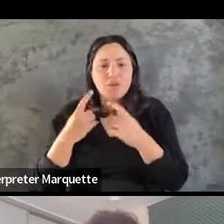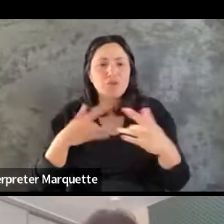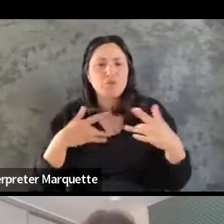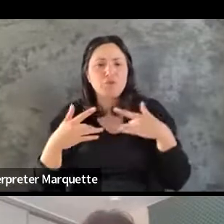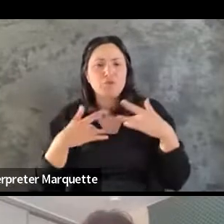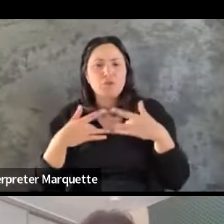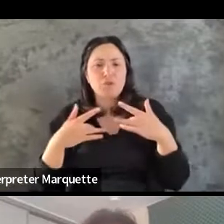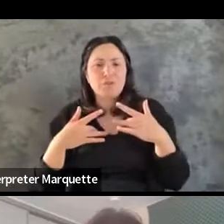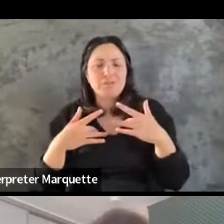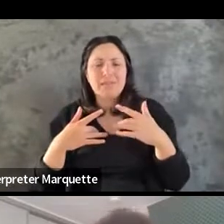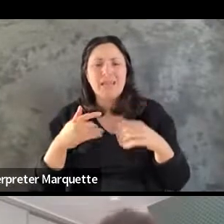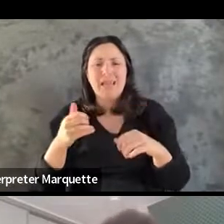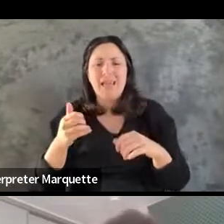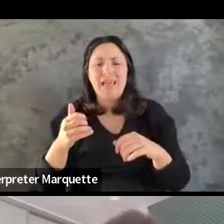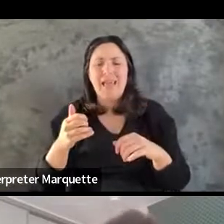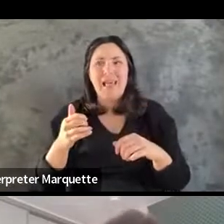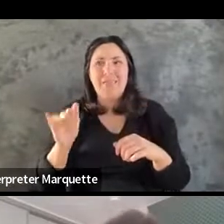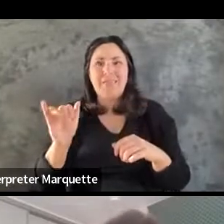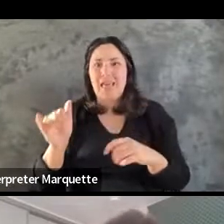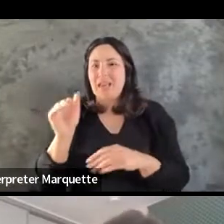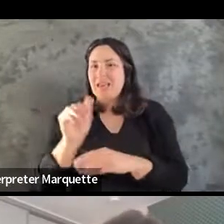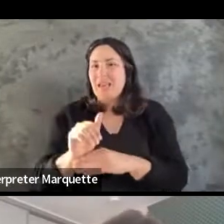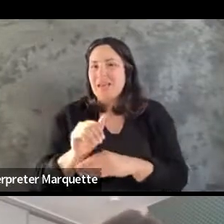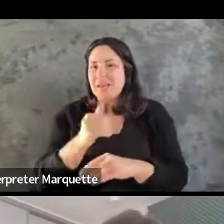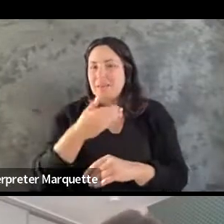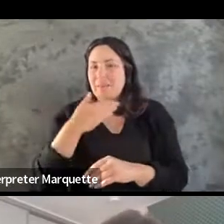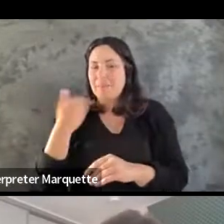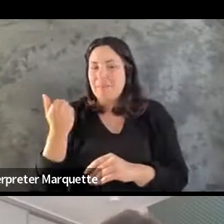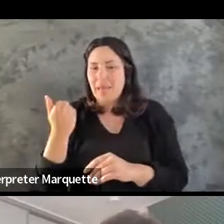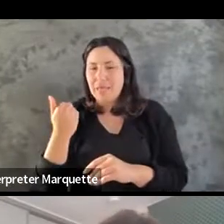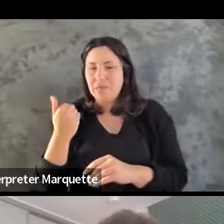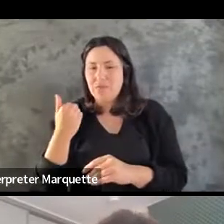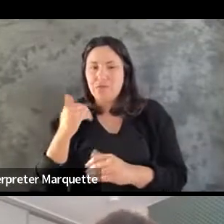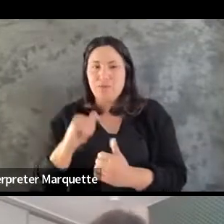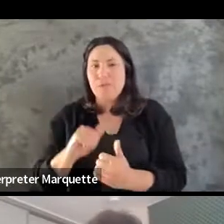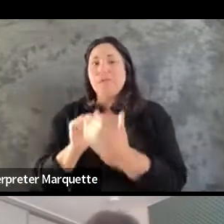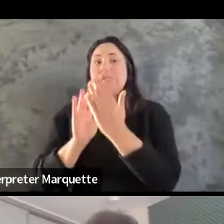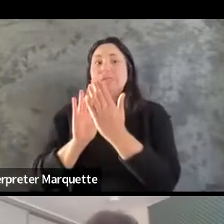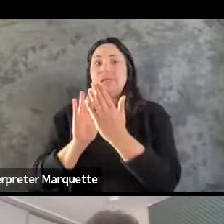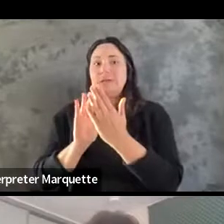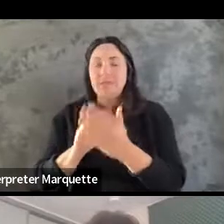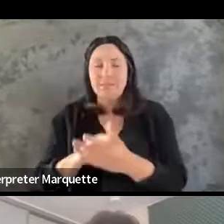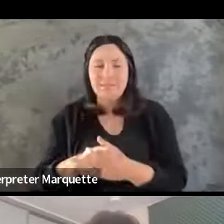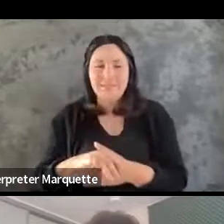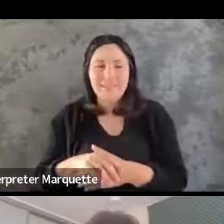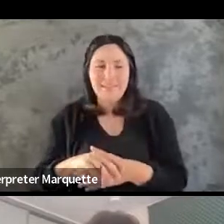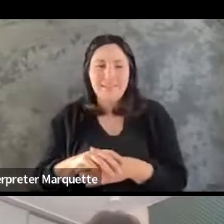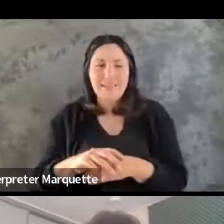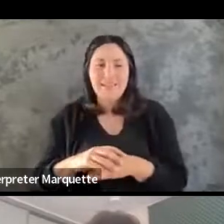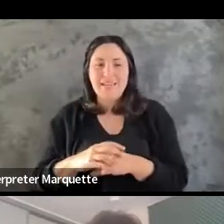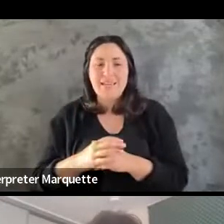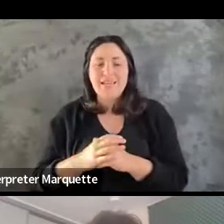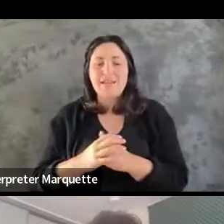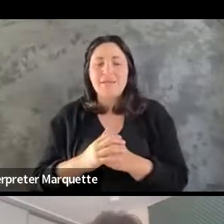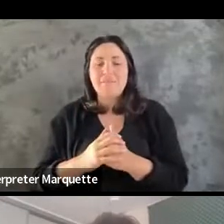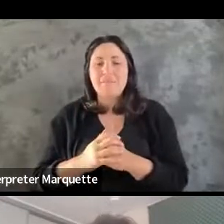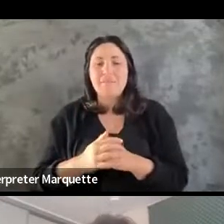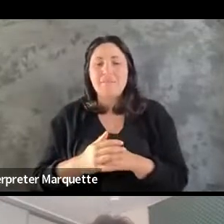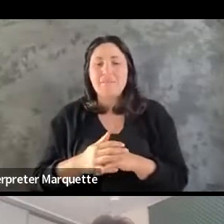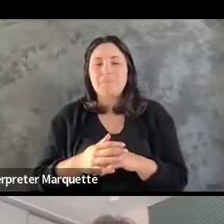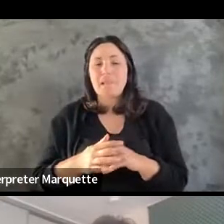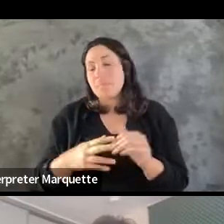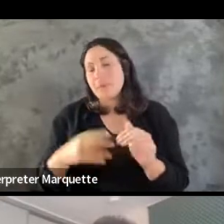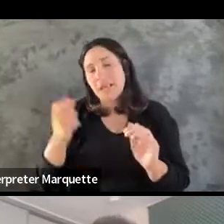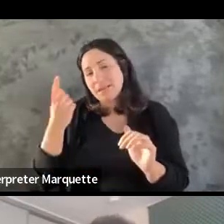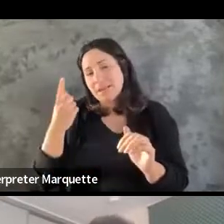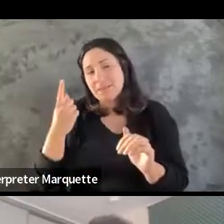That's not really the night to address at a granular level everyone's individual situation. But I get it.